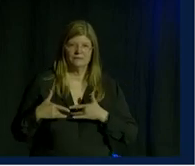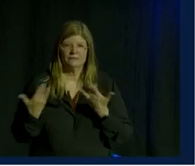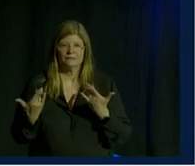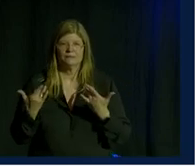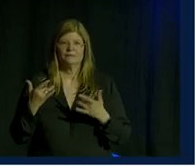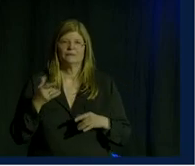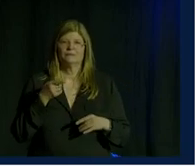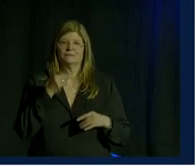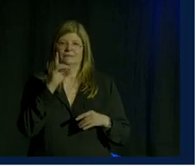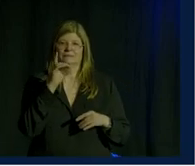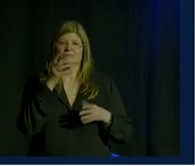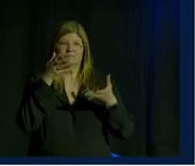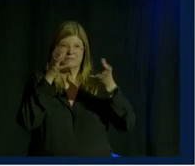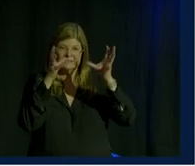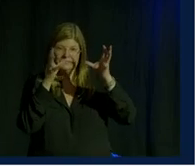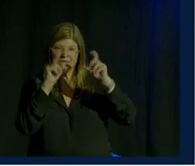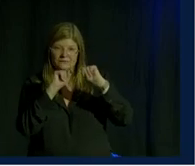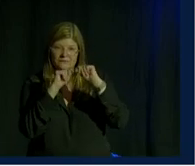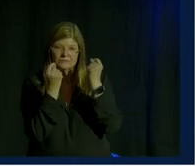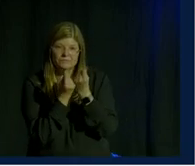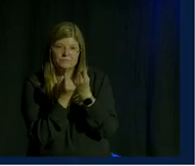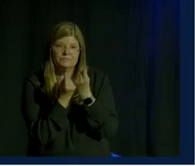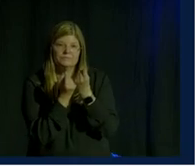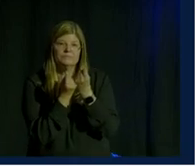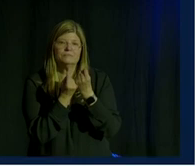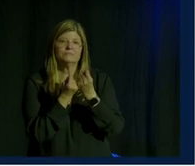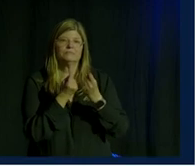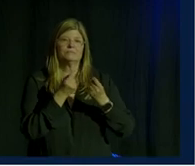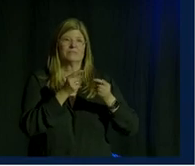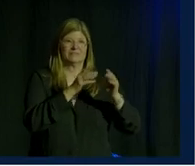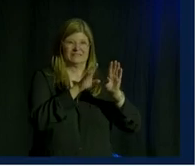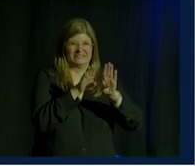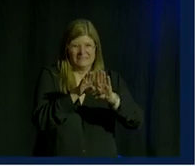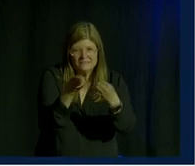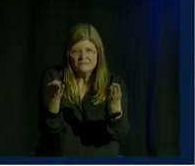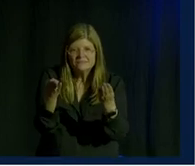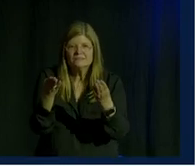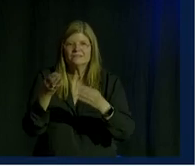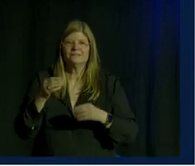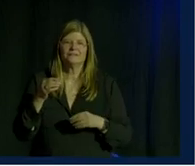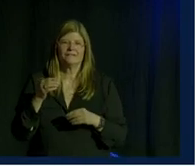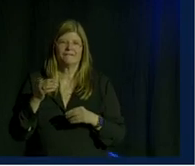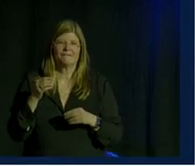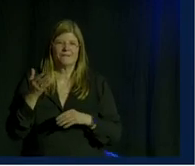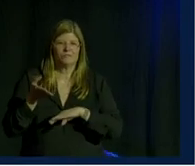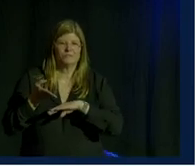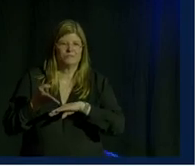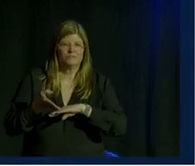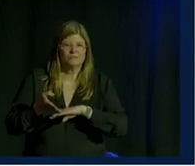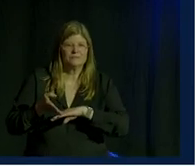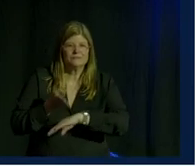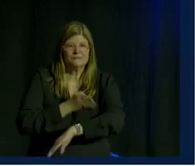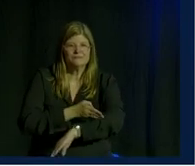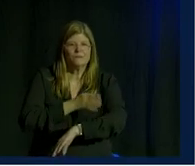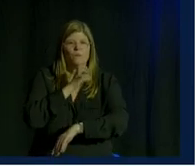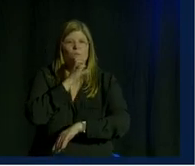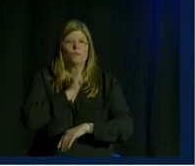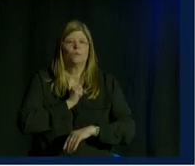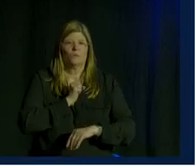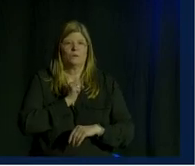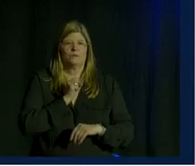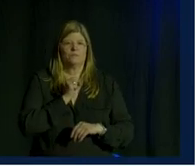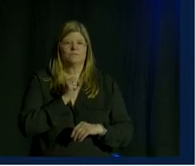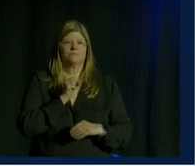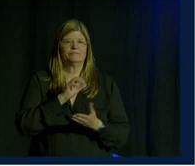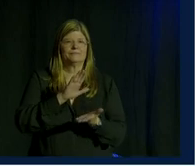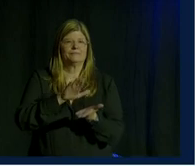Mystics. She opened the residences at St. Elizabeth, a beautiful adaptive reuse of the historic CT campus at the heart of St. Elizabeth,